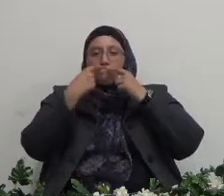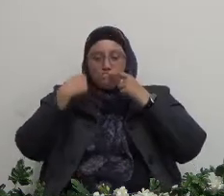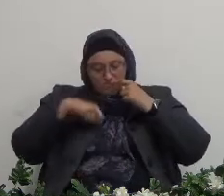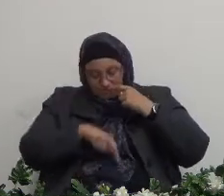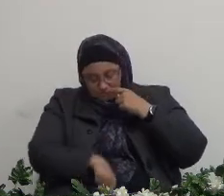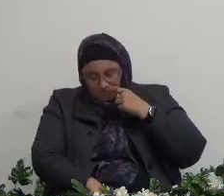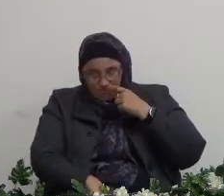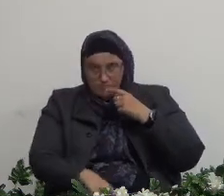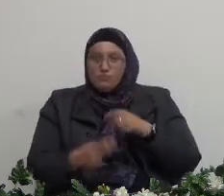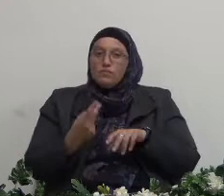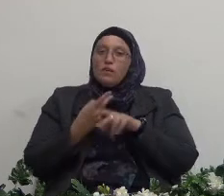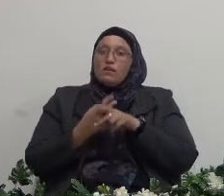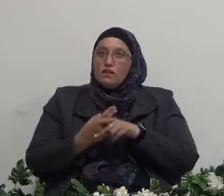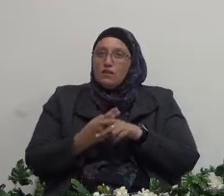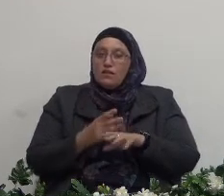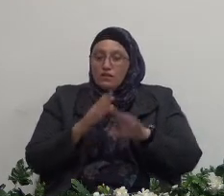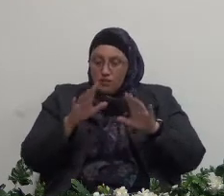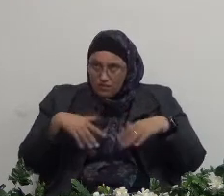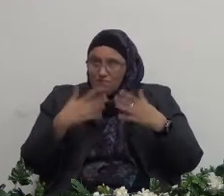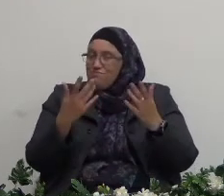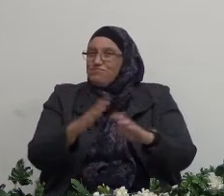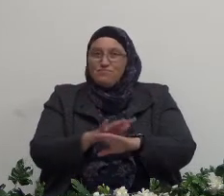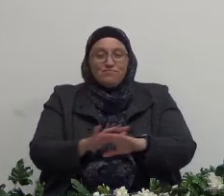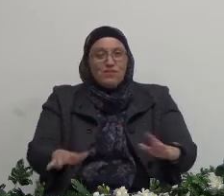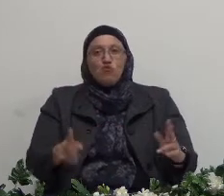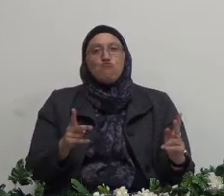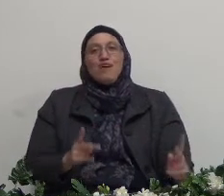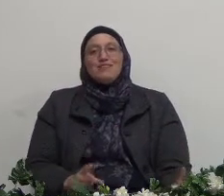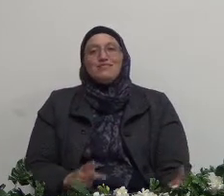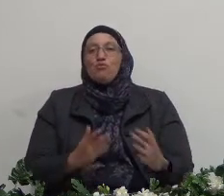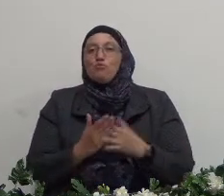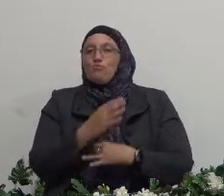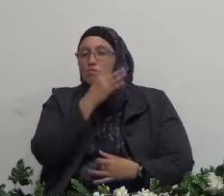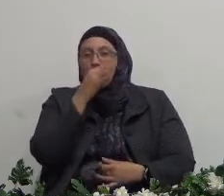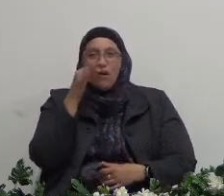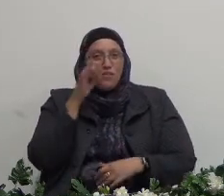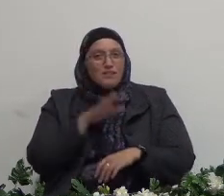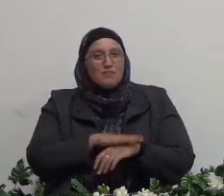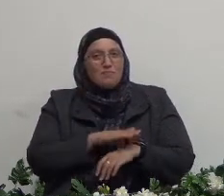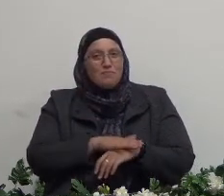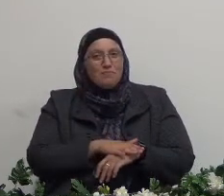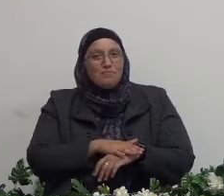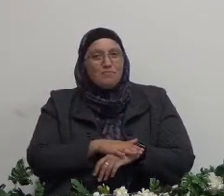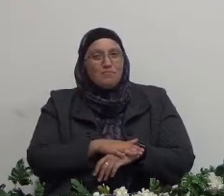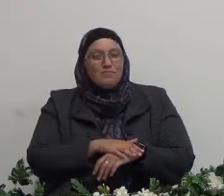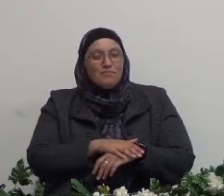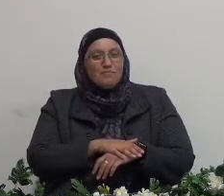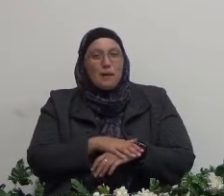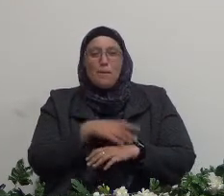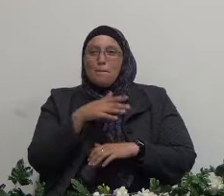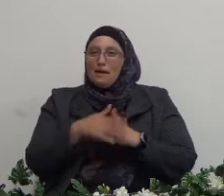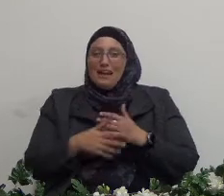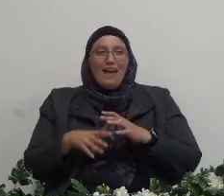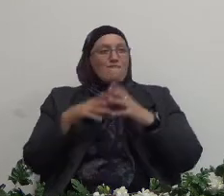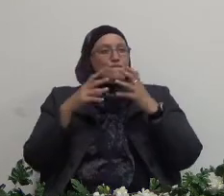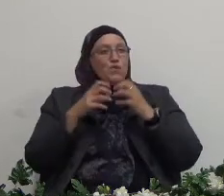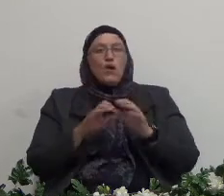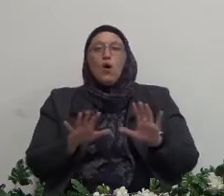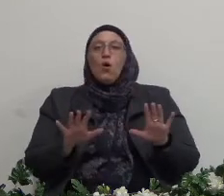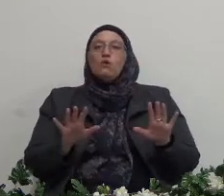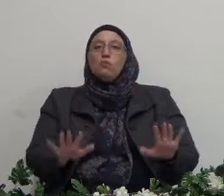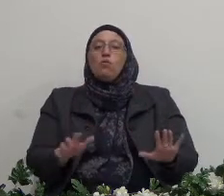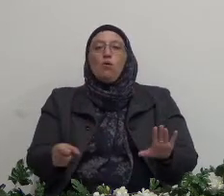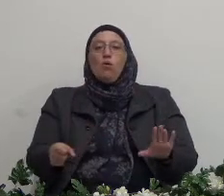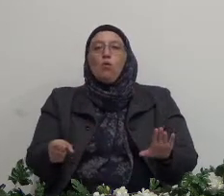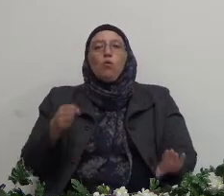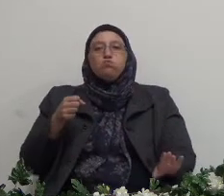system is given a rest during the fasting as well. So a lot of these things have been put on a stop, and to a certain extent